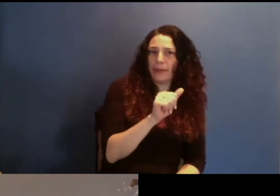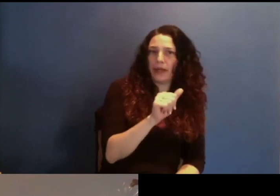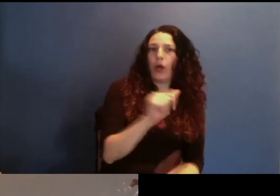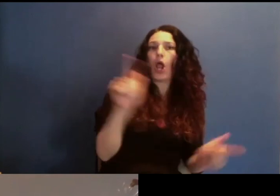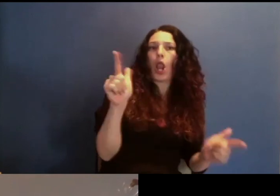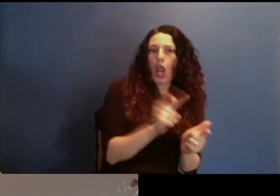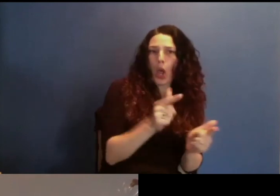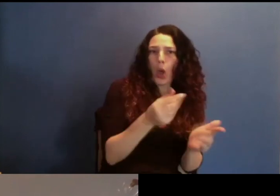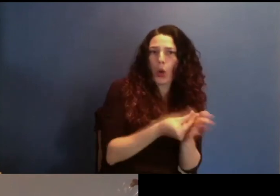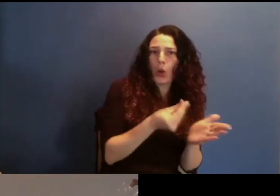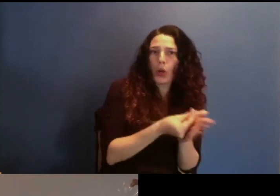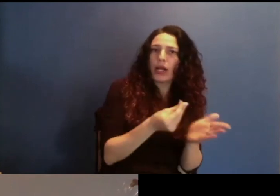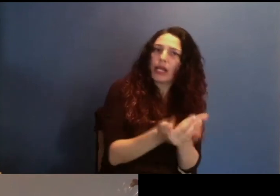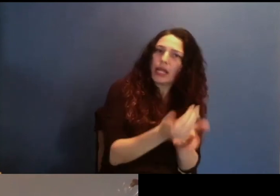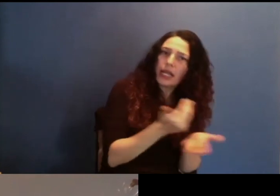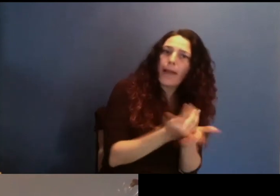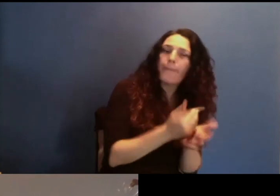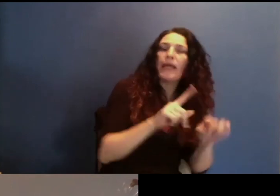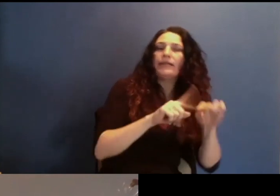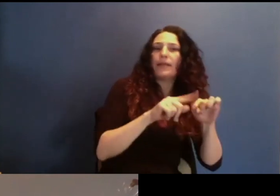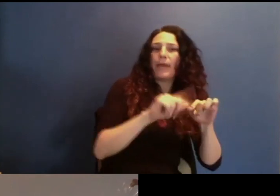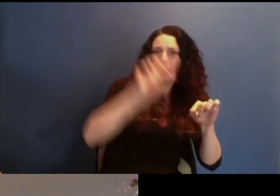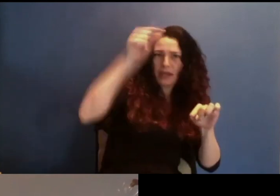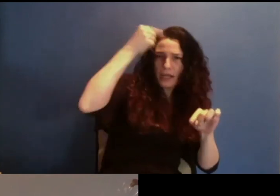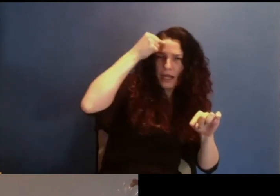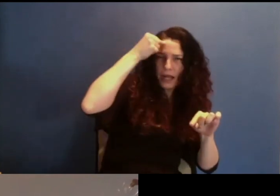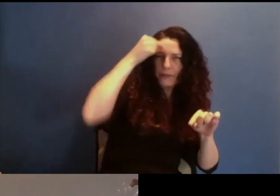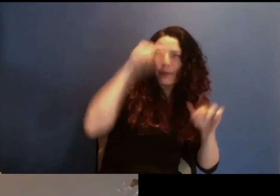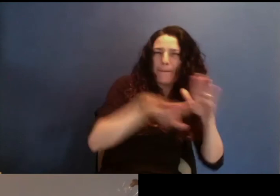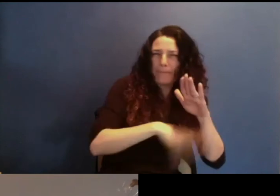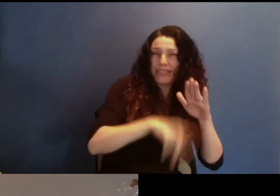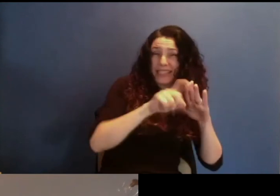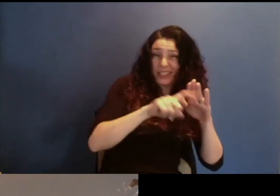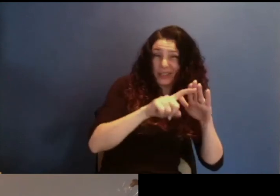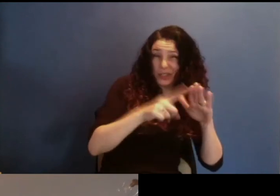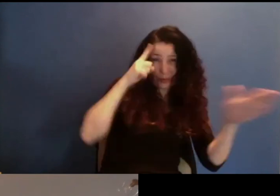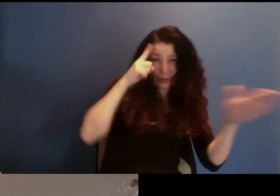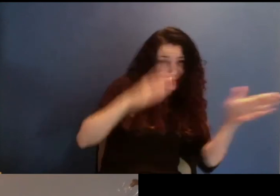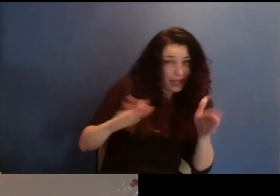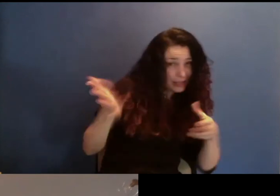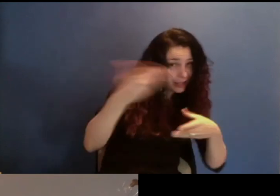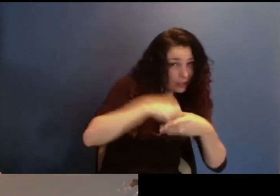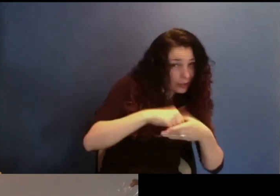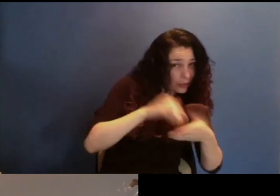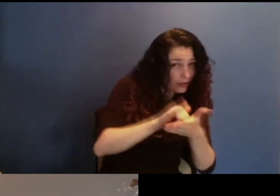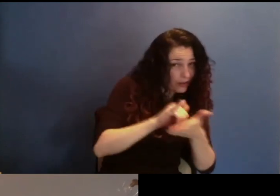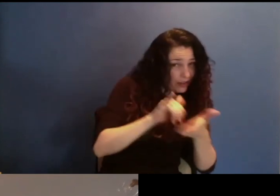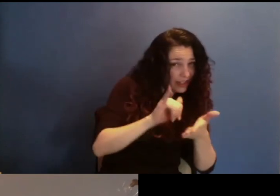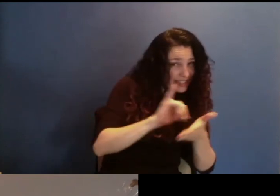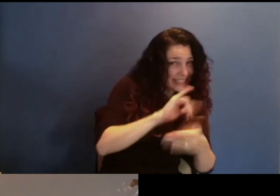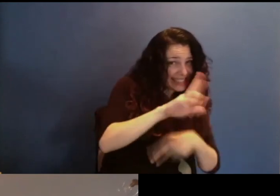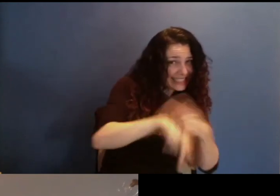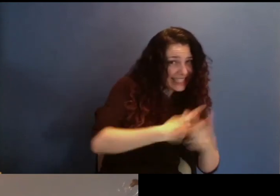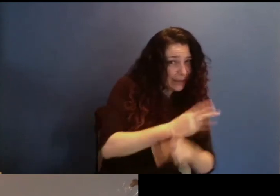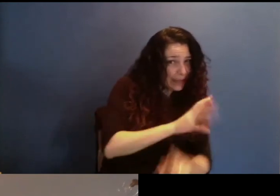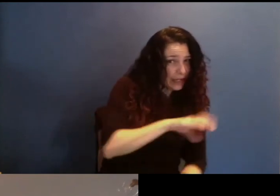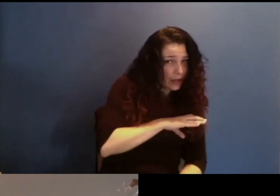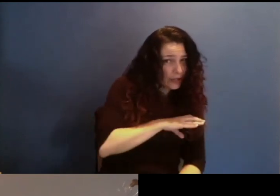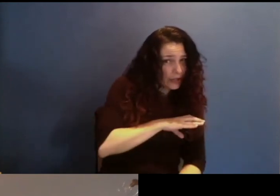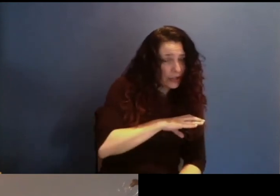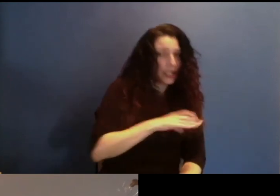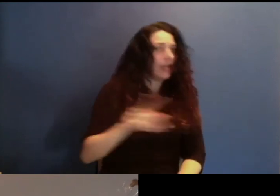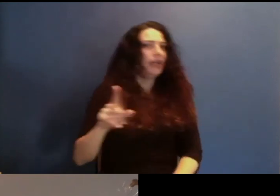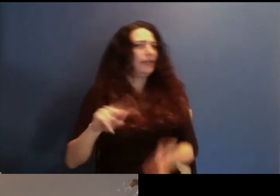who are dependent on government for basic needs? Does that mean, in the show? Or in anything, I